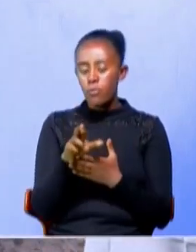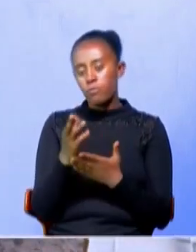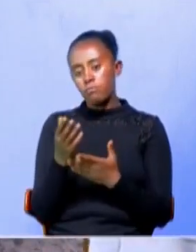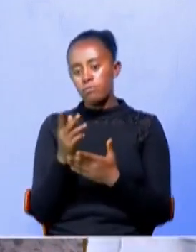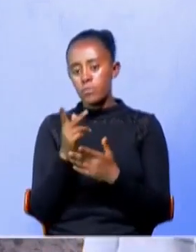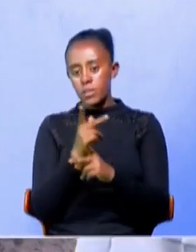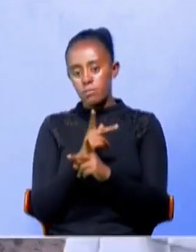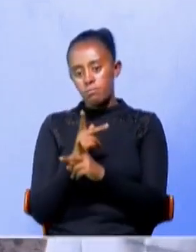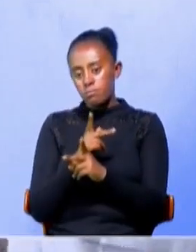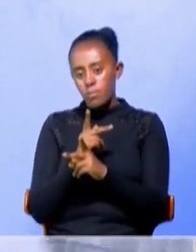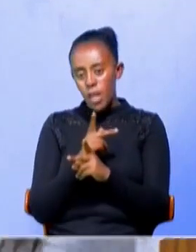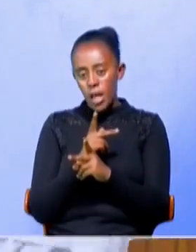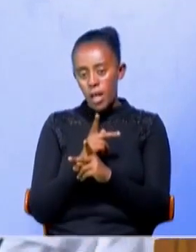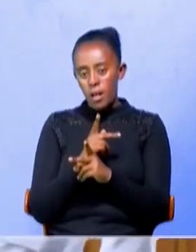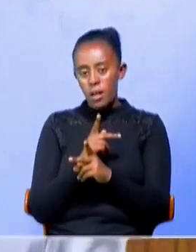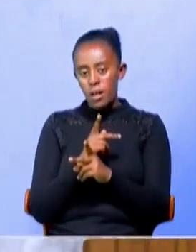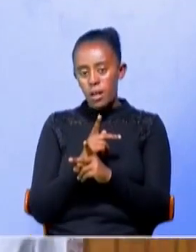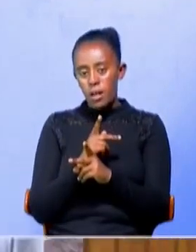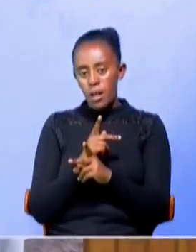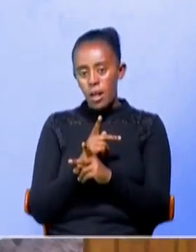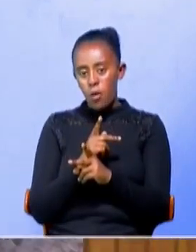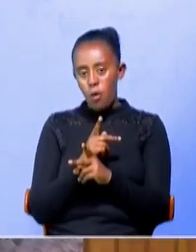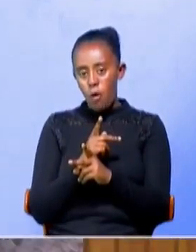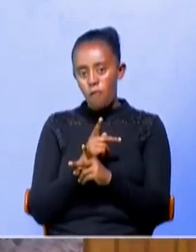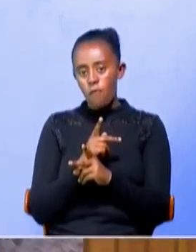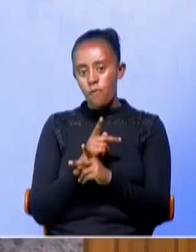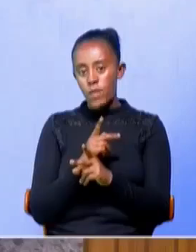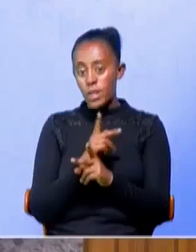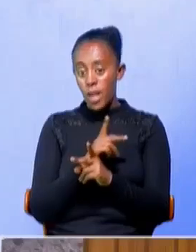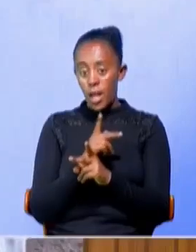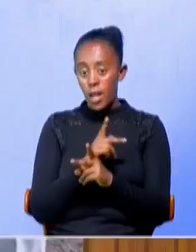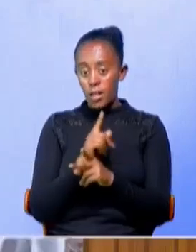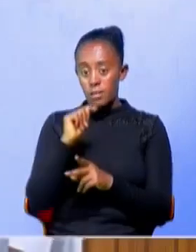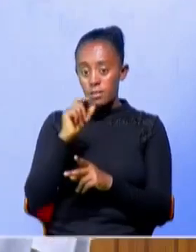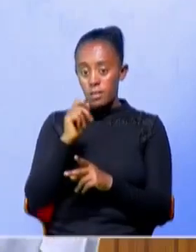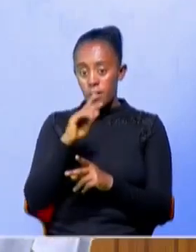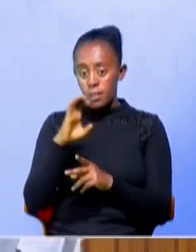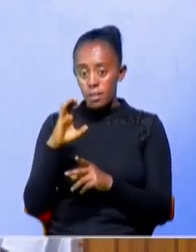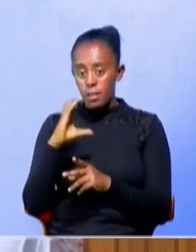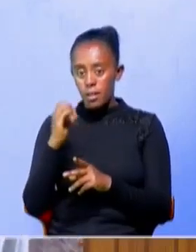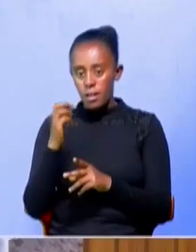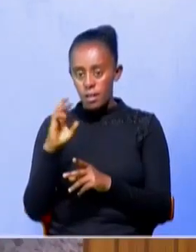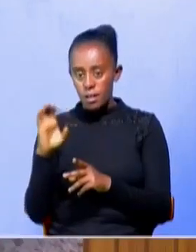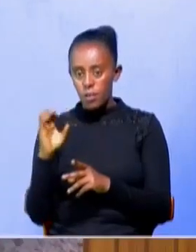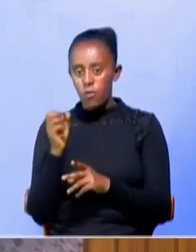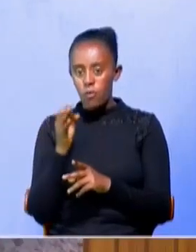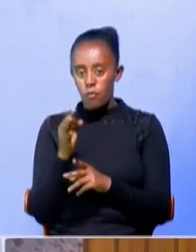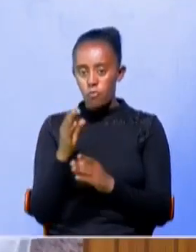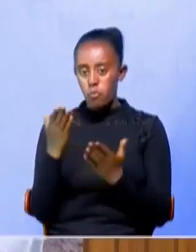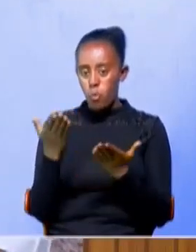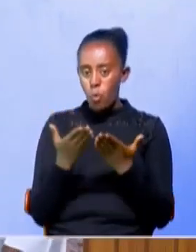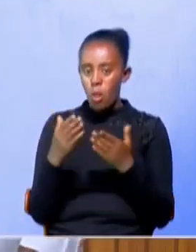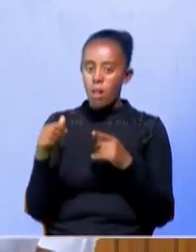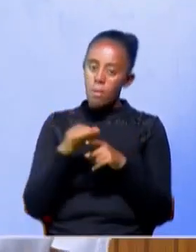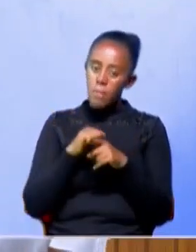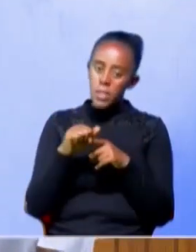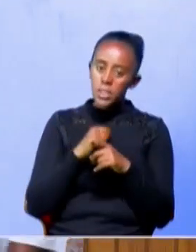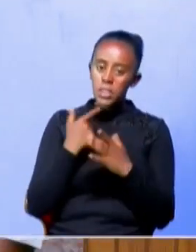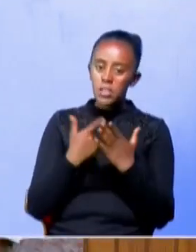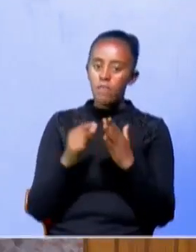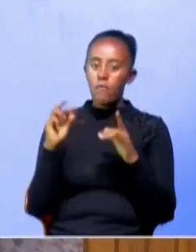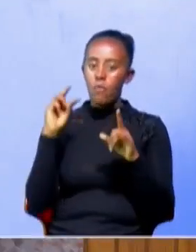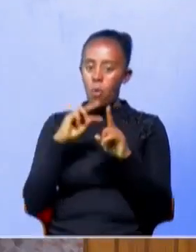of? Take care of. Therefore, you are welcome to practice these